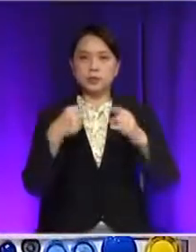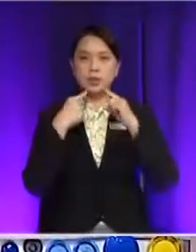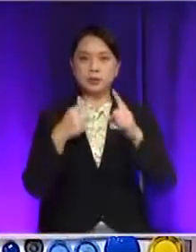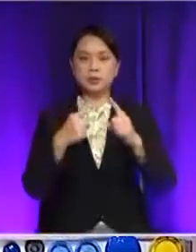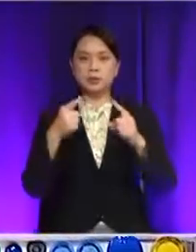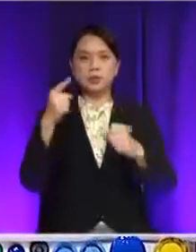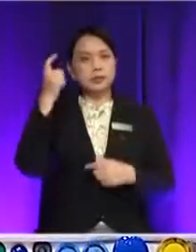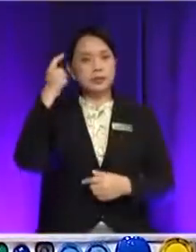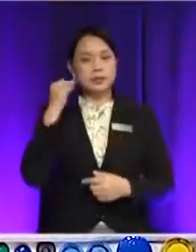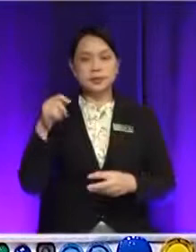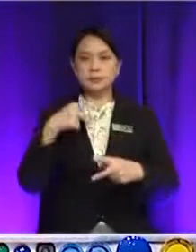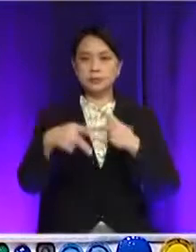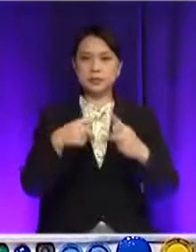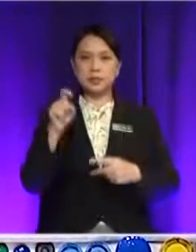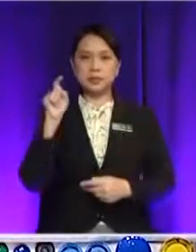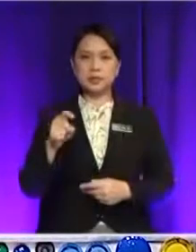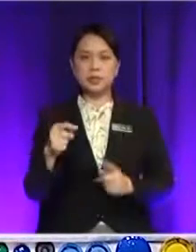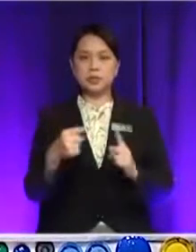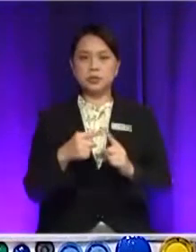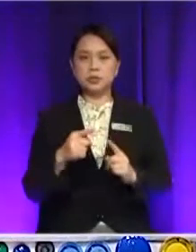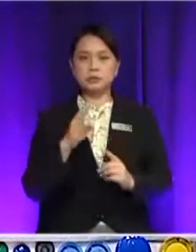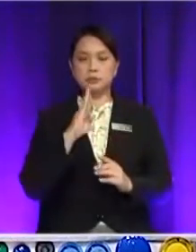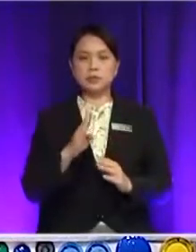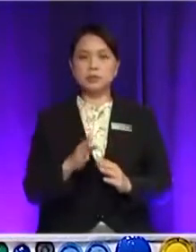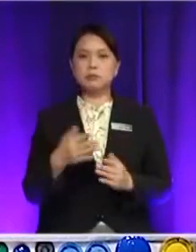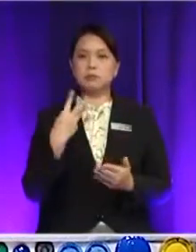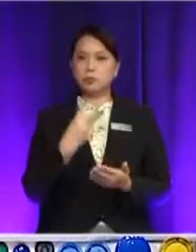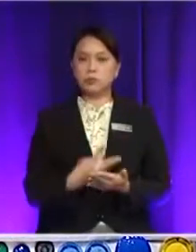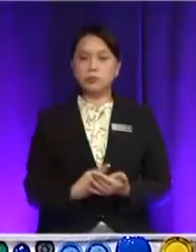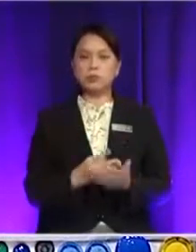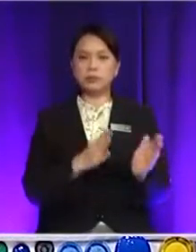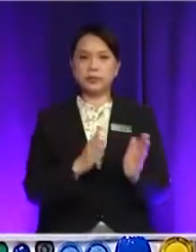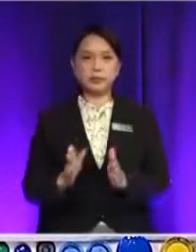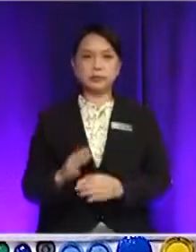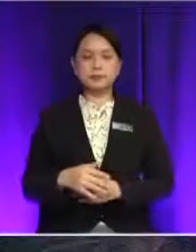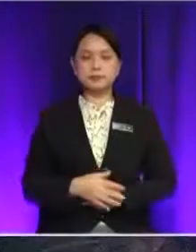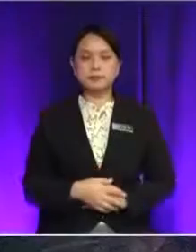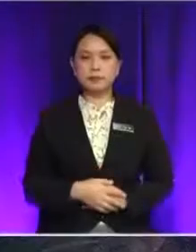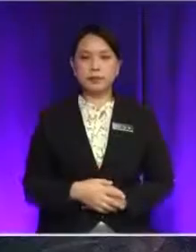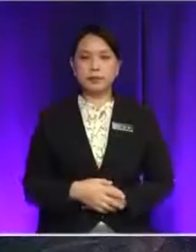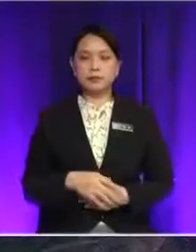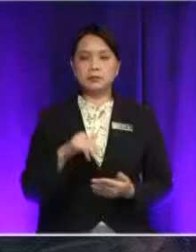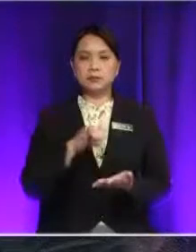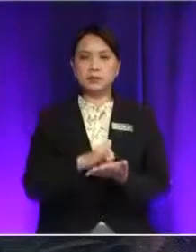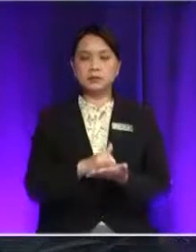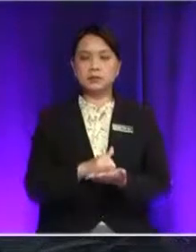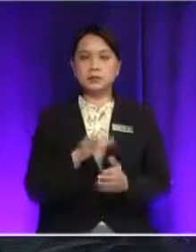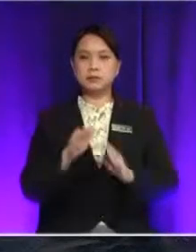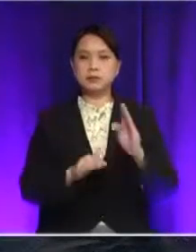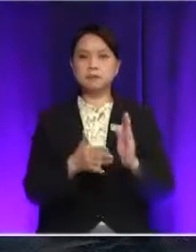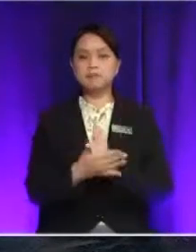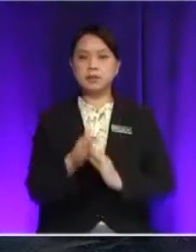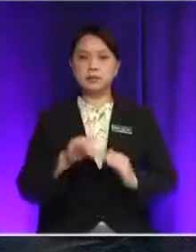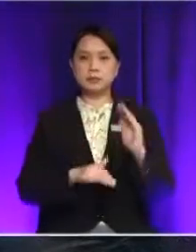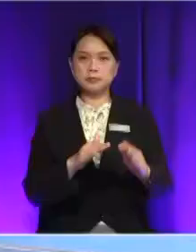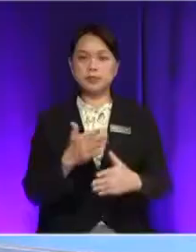thinking process needs to be well executed. Right, madam. Wow, this is a step-by-step that madam is sharing with us.